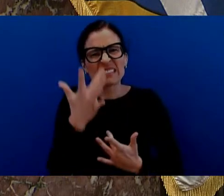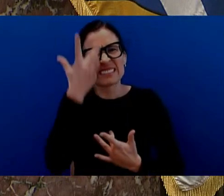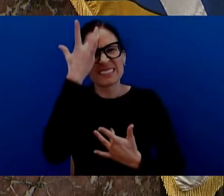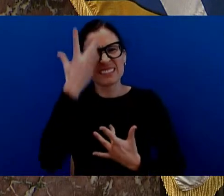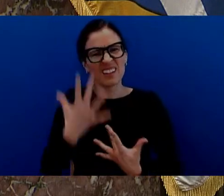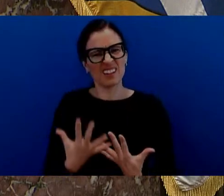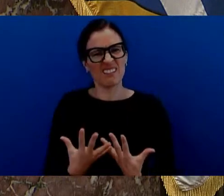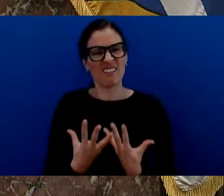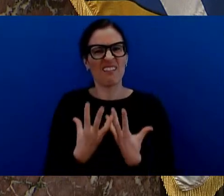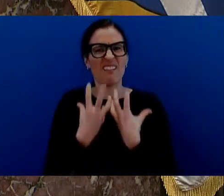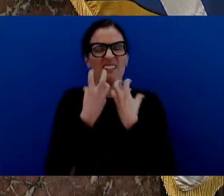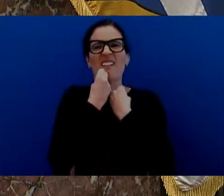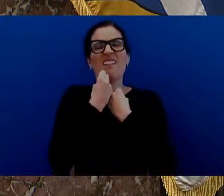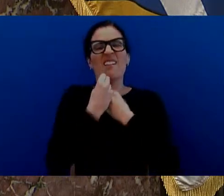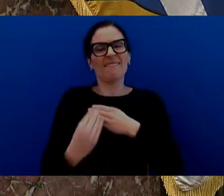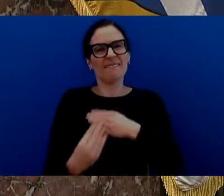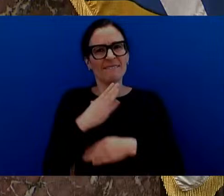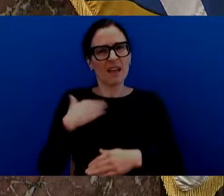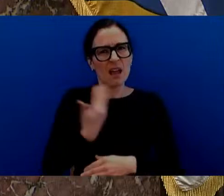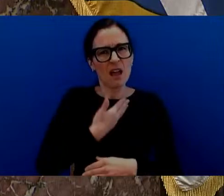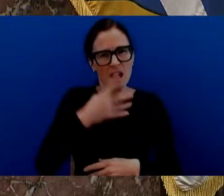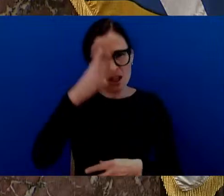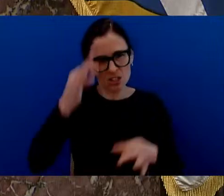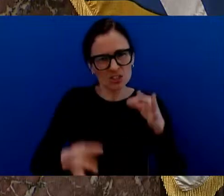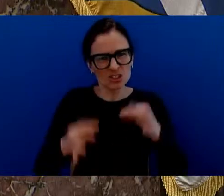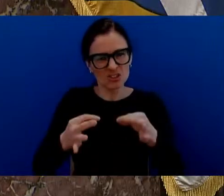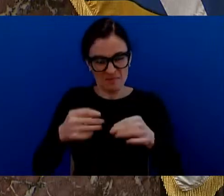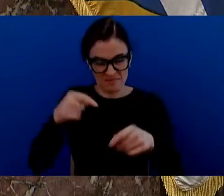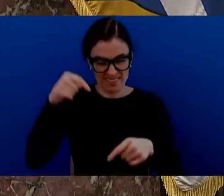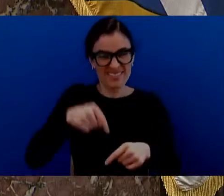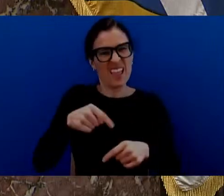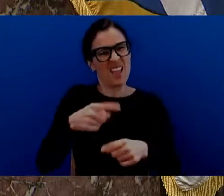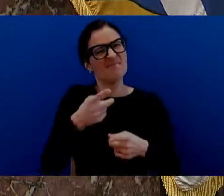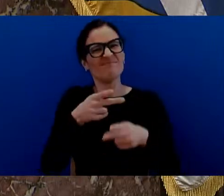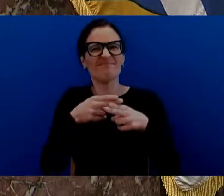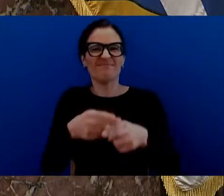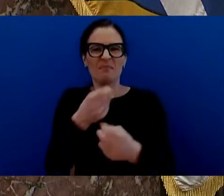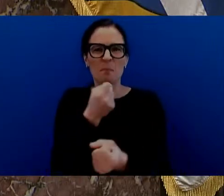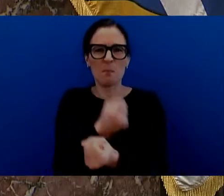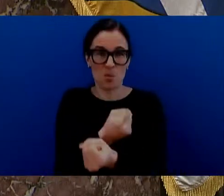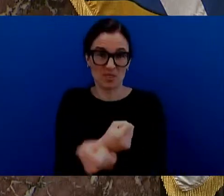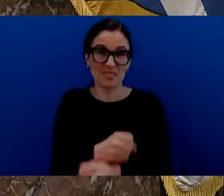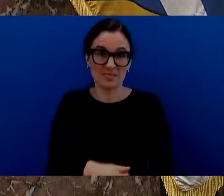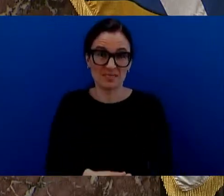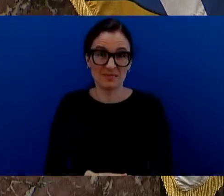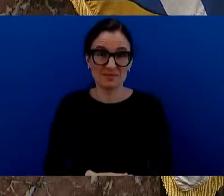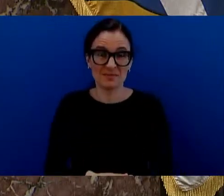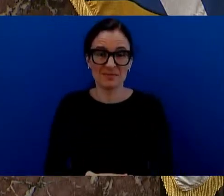I really praise this home that we all can come together